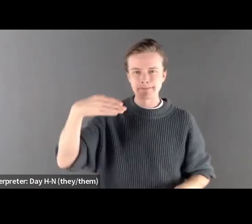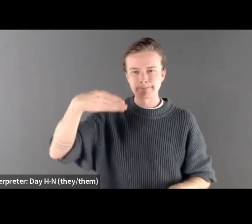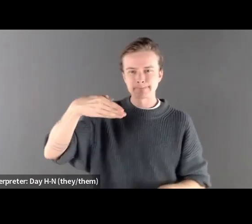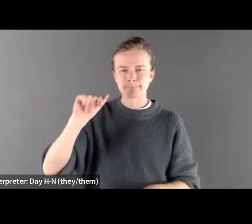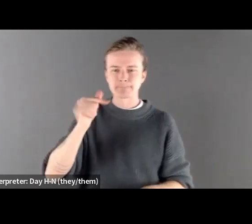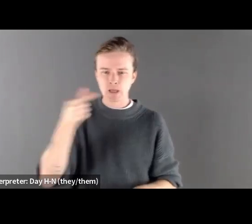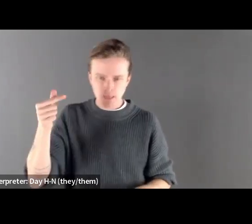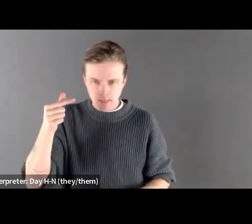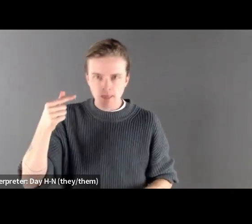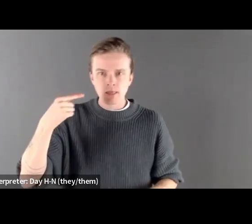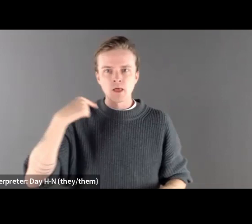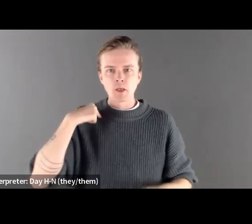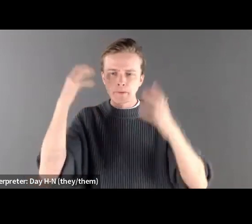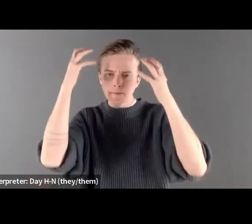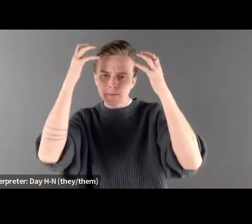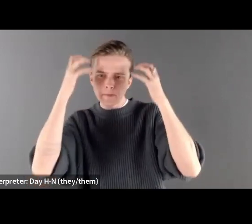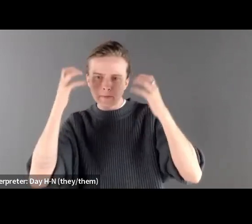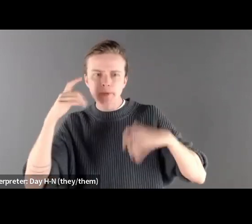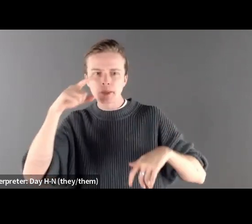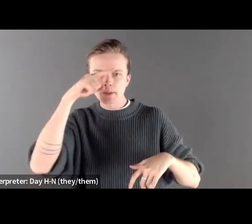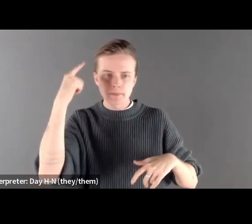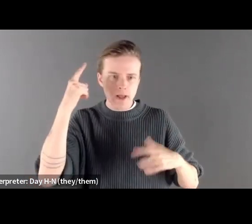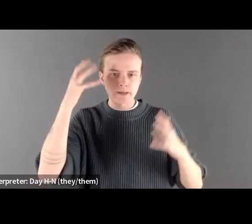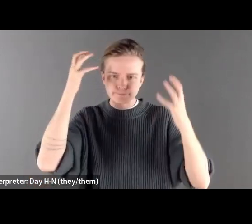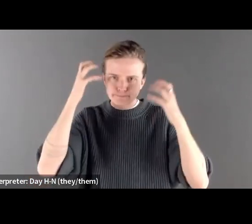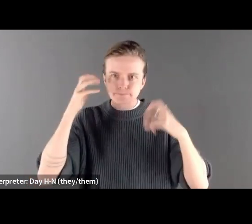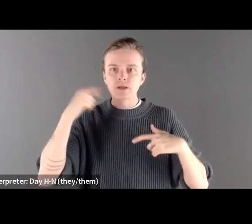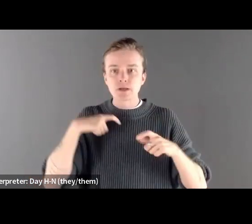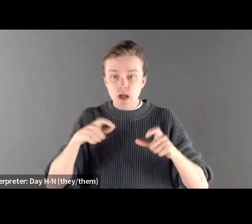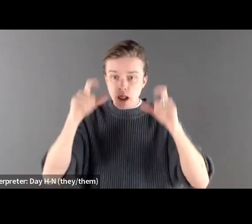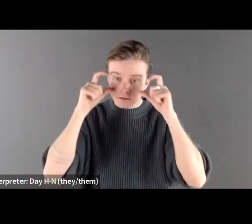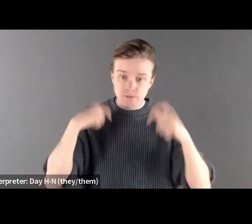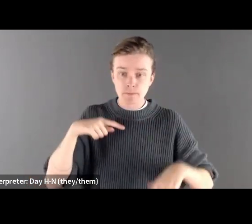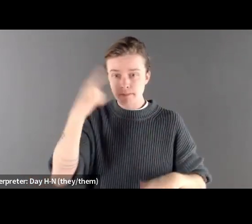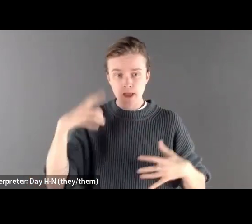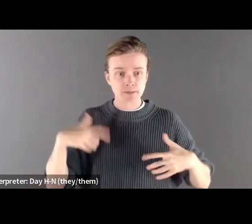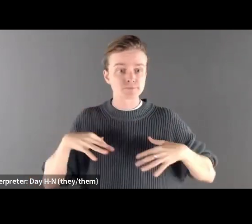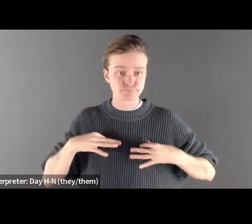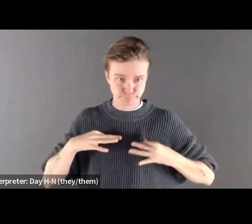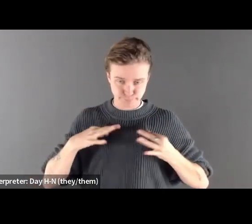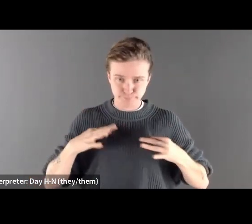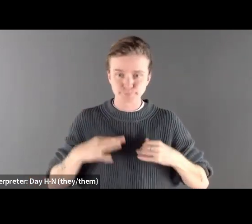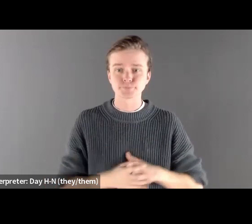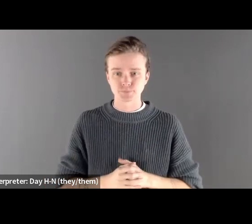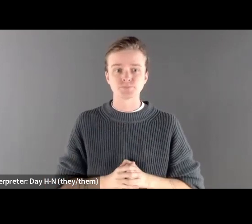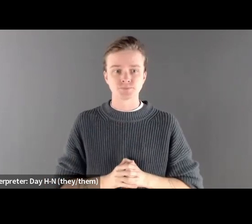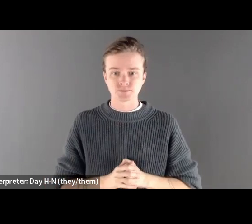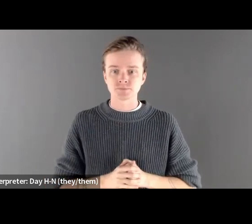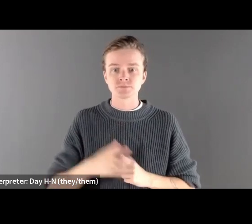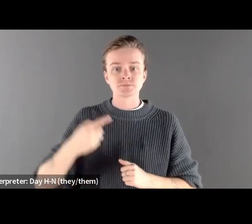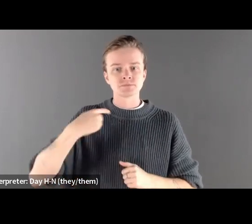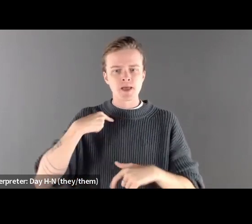Rights program, where I am a researcher and advisor on artificial intelligence and human